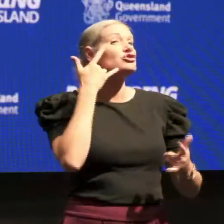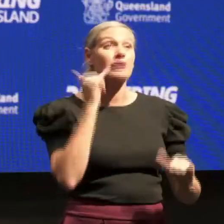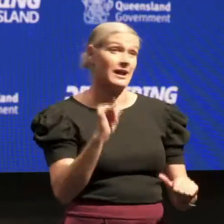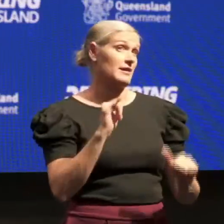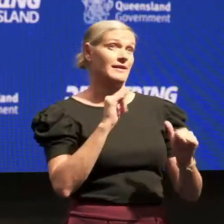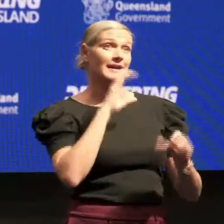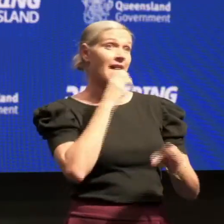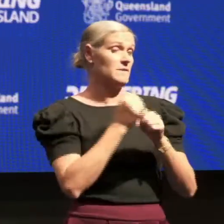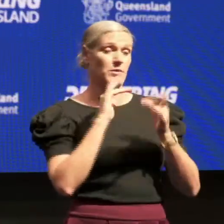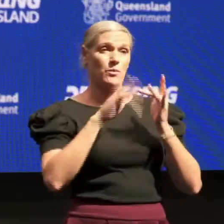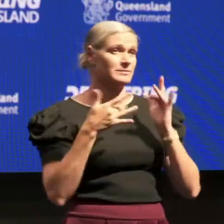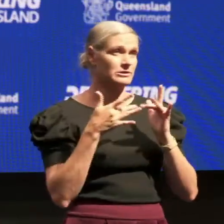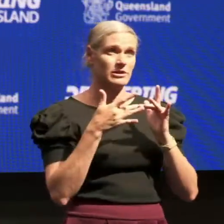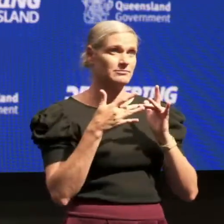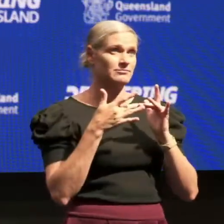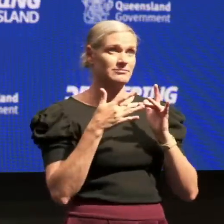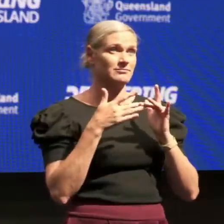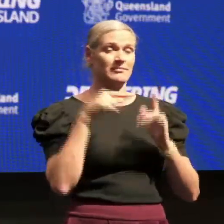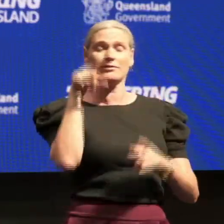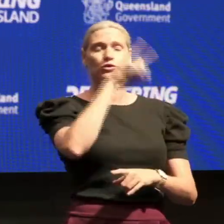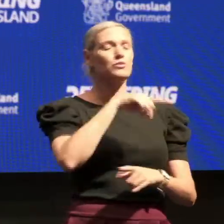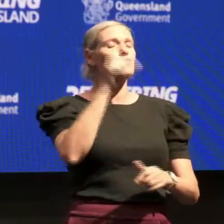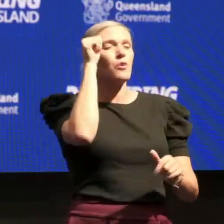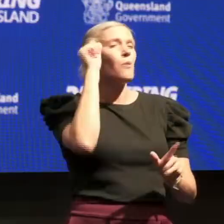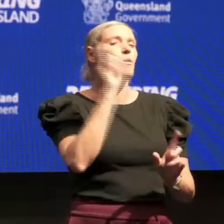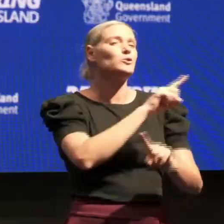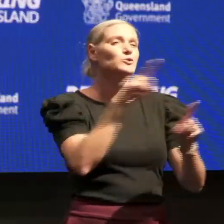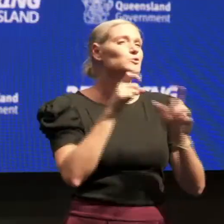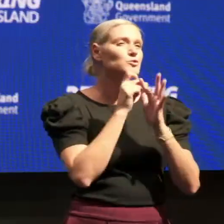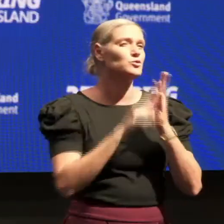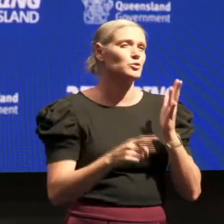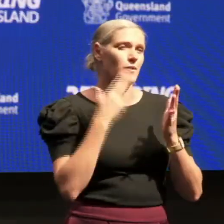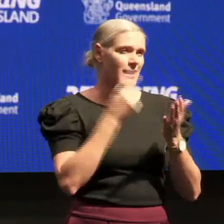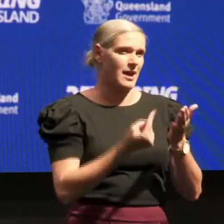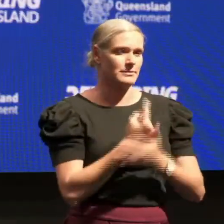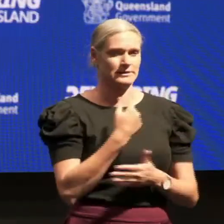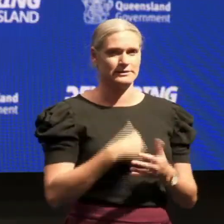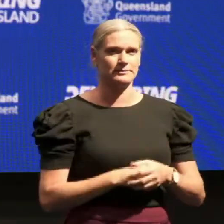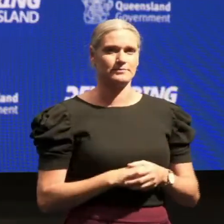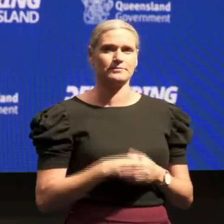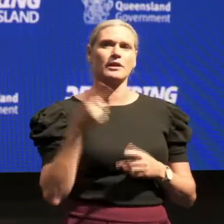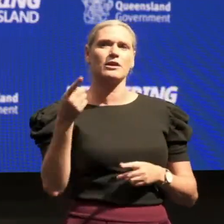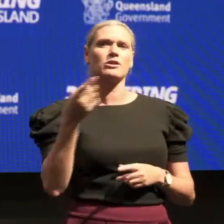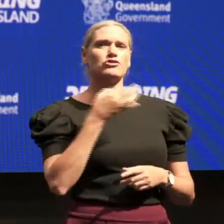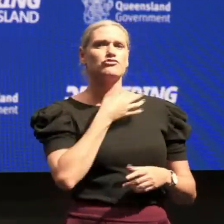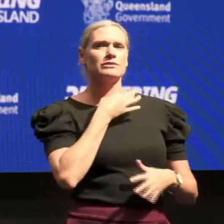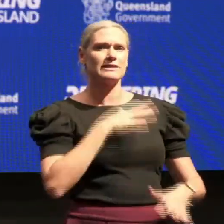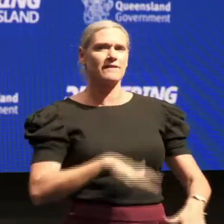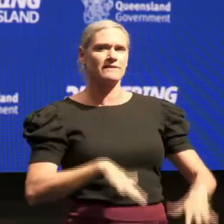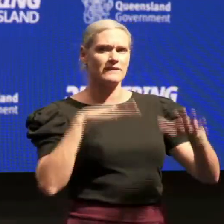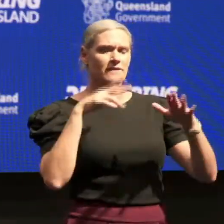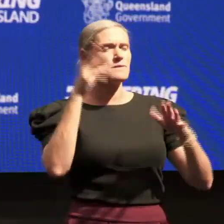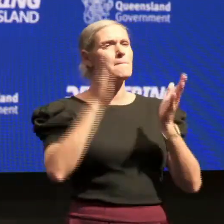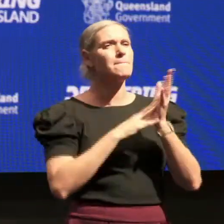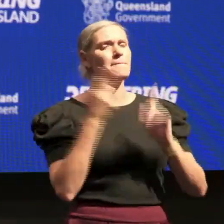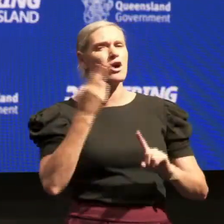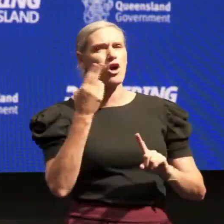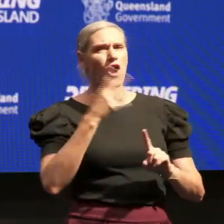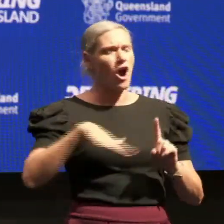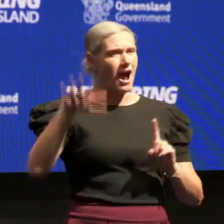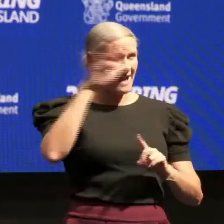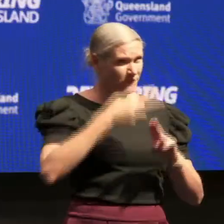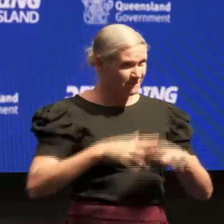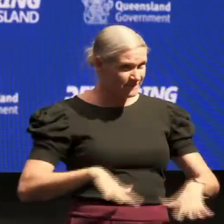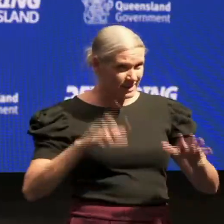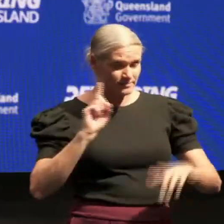date with that information, and they'll handle it as they often do. In terms of potential flooding, how concerned are you for the Mackay region?